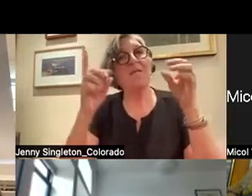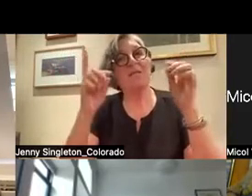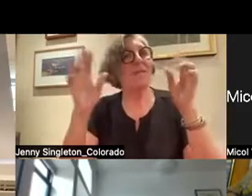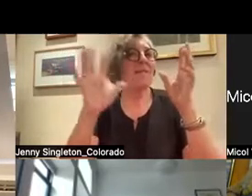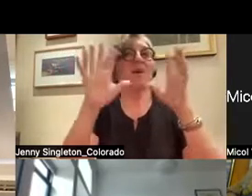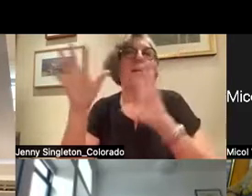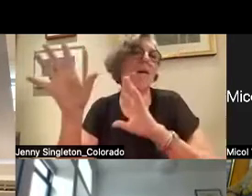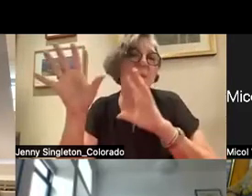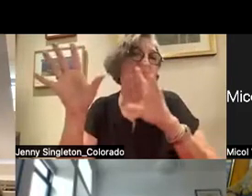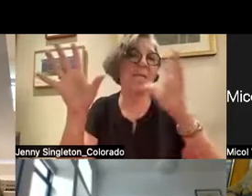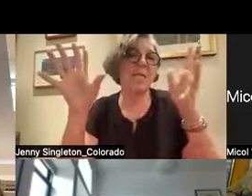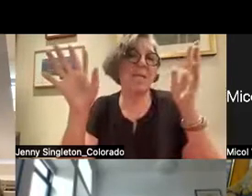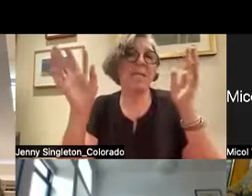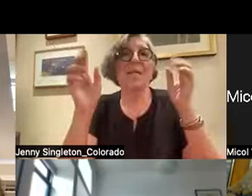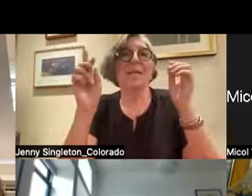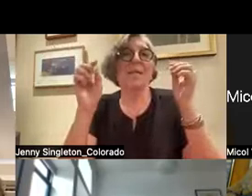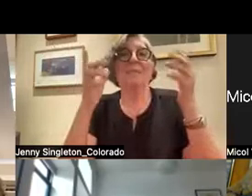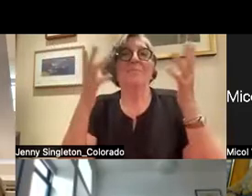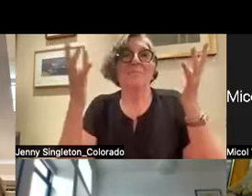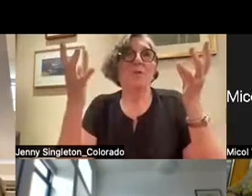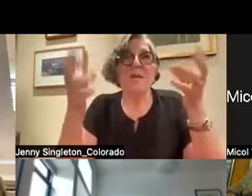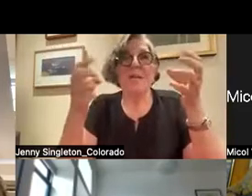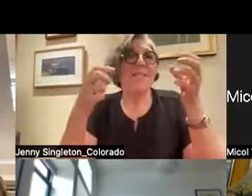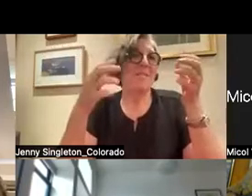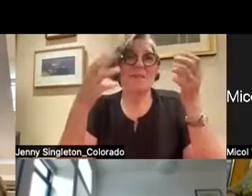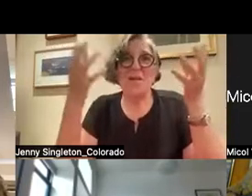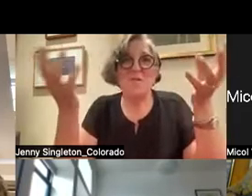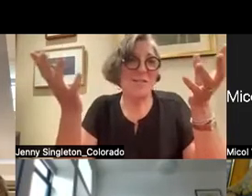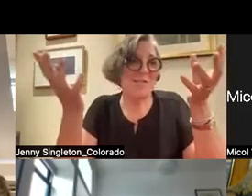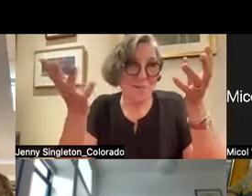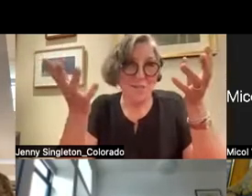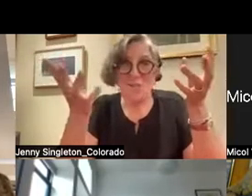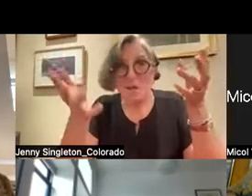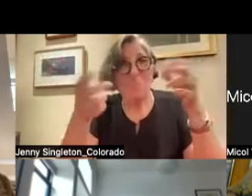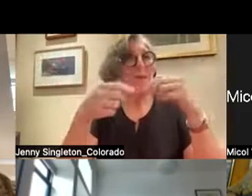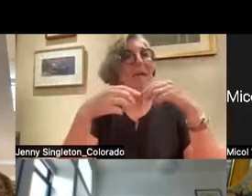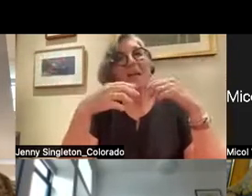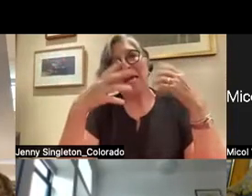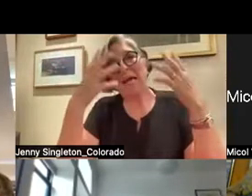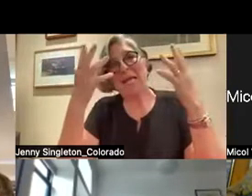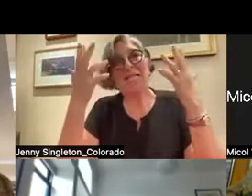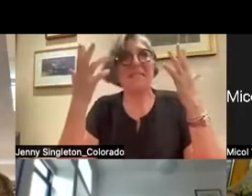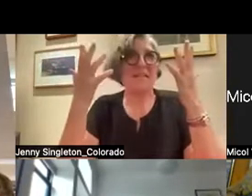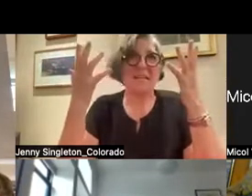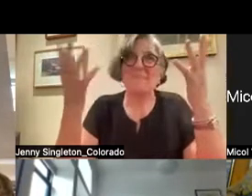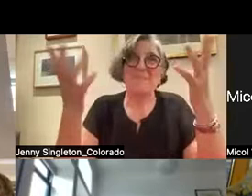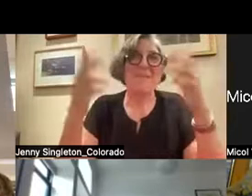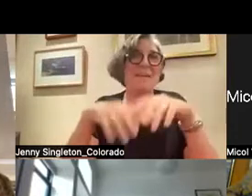signing. And so that's a very complicated product of years of speech therapy.